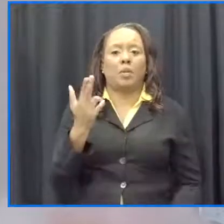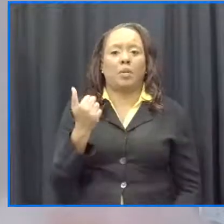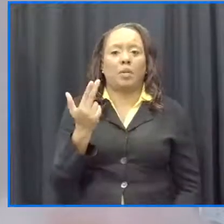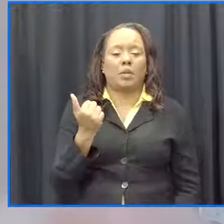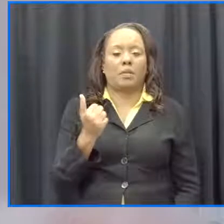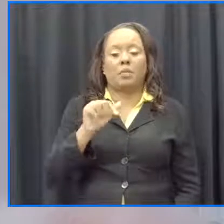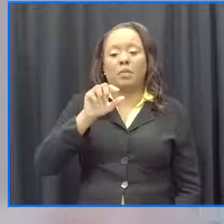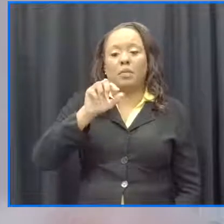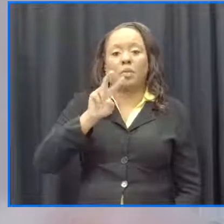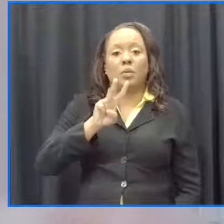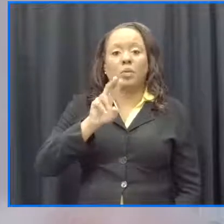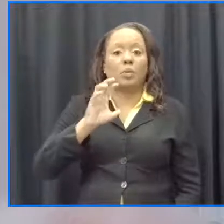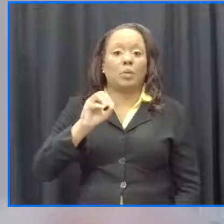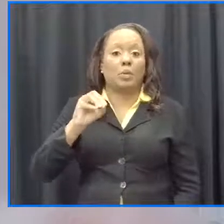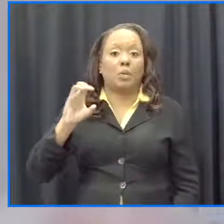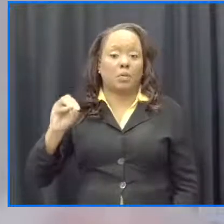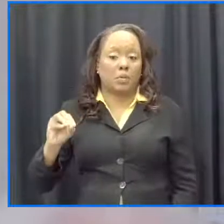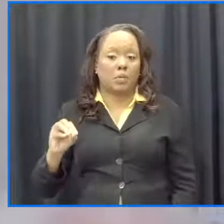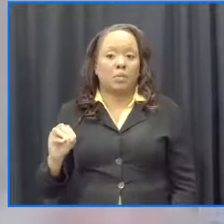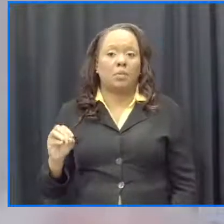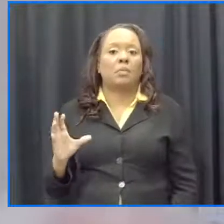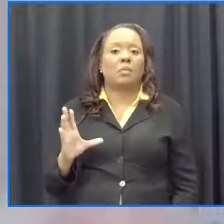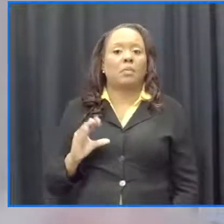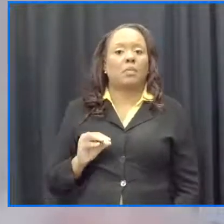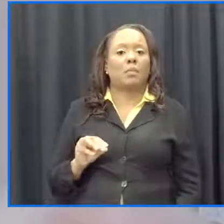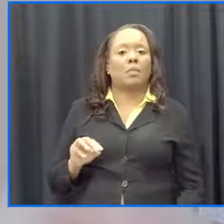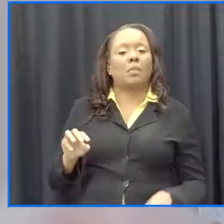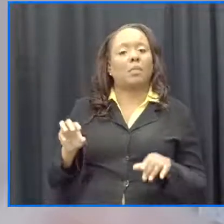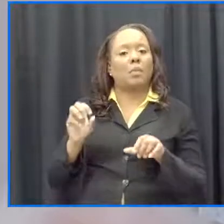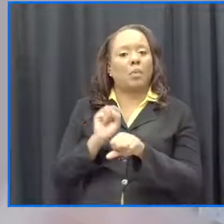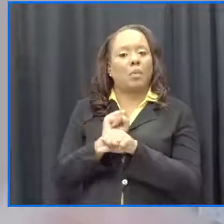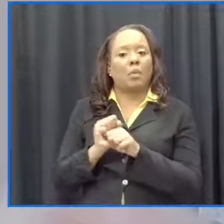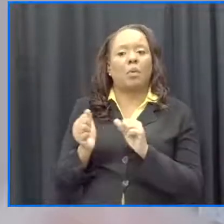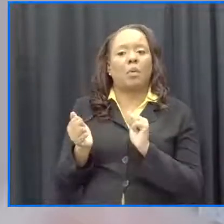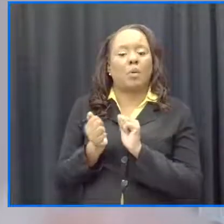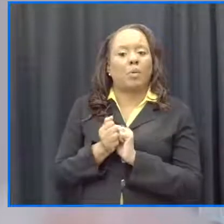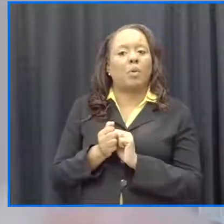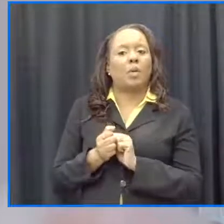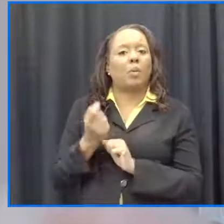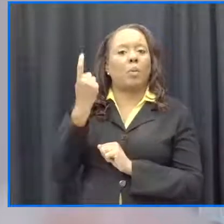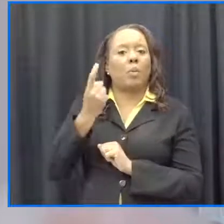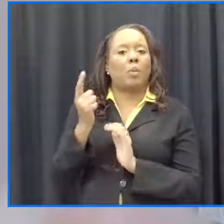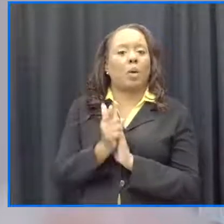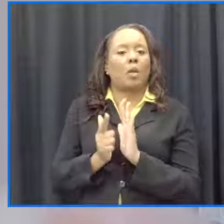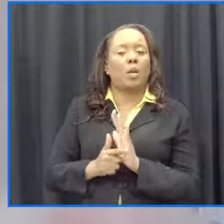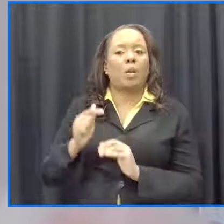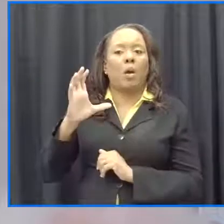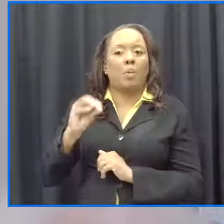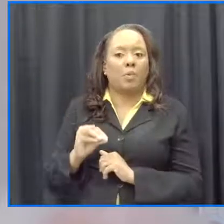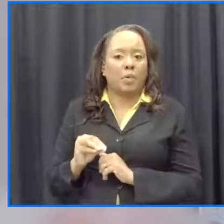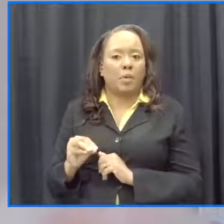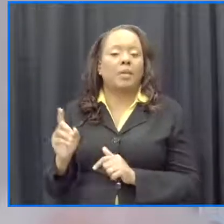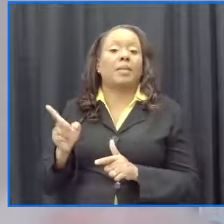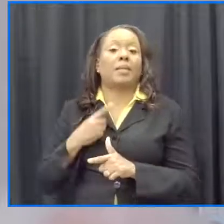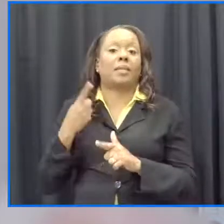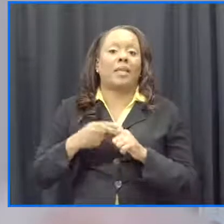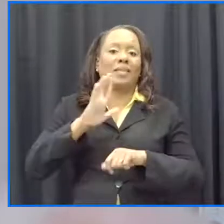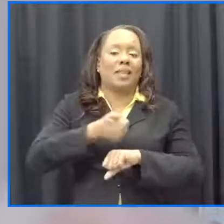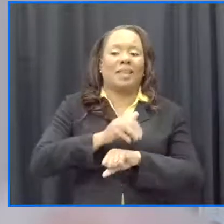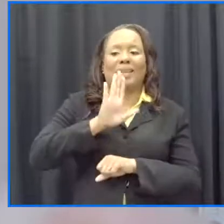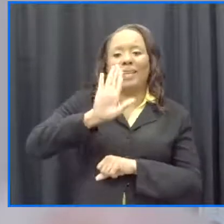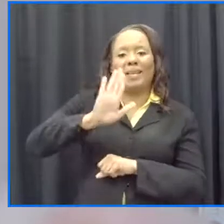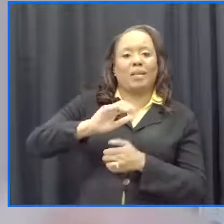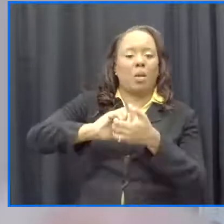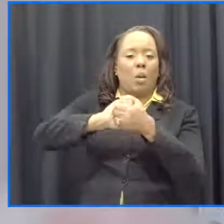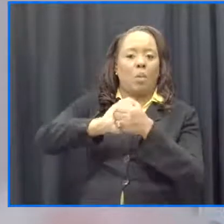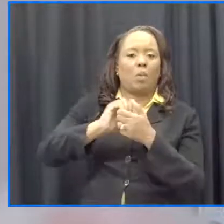October 13, 2000, and spent his early years at the law firm of George Walton Payne and Company until he established his own